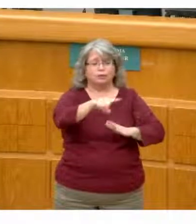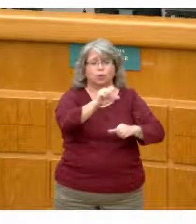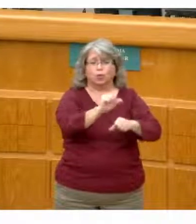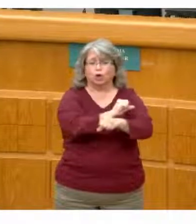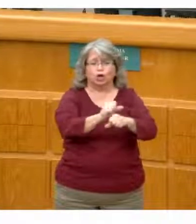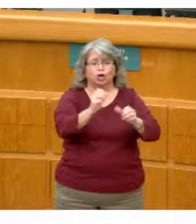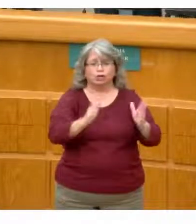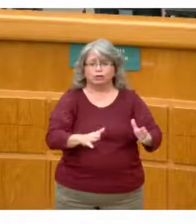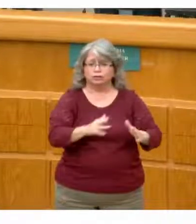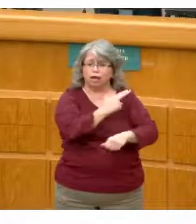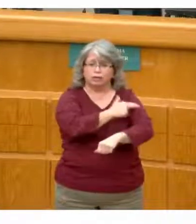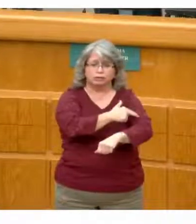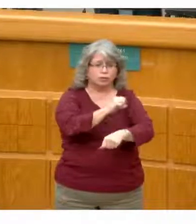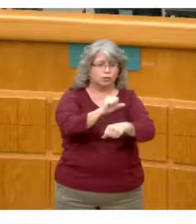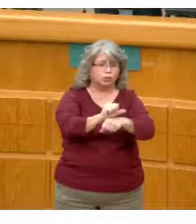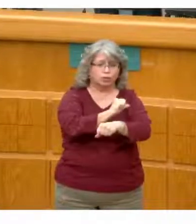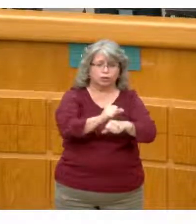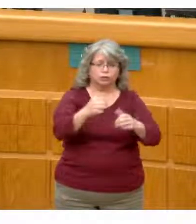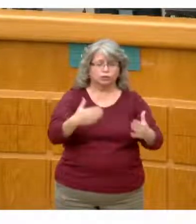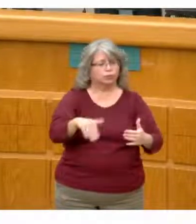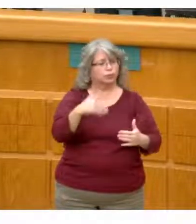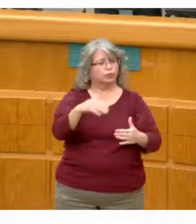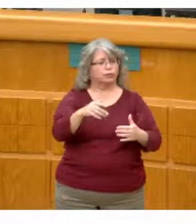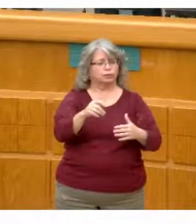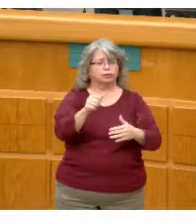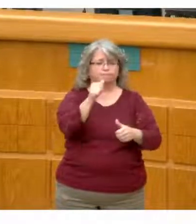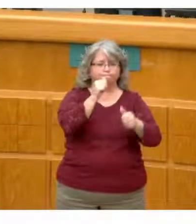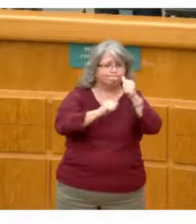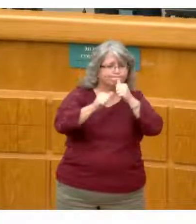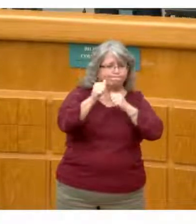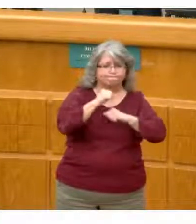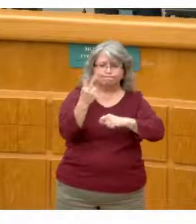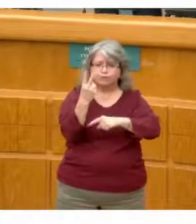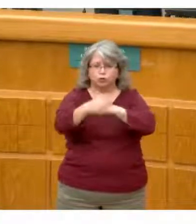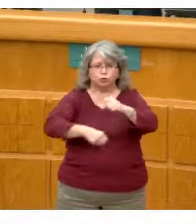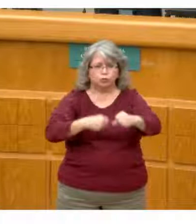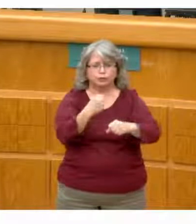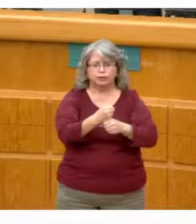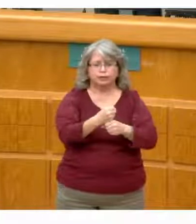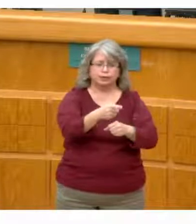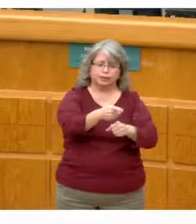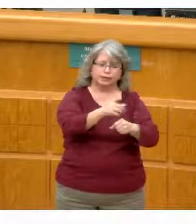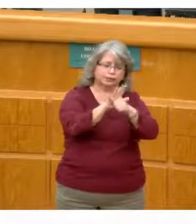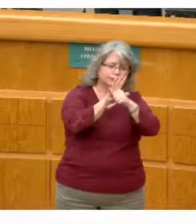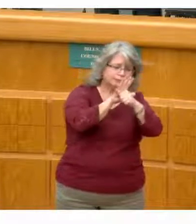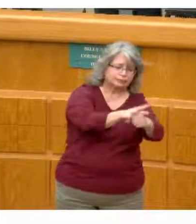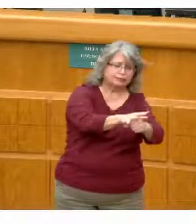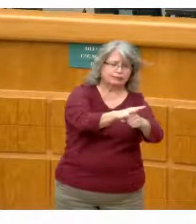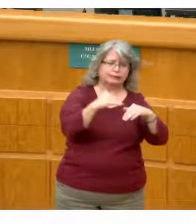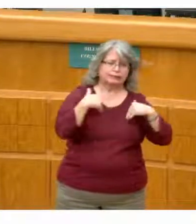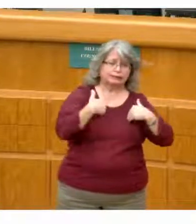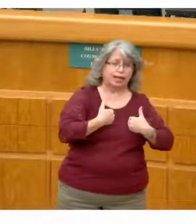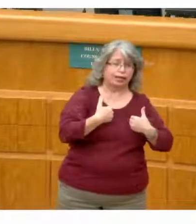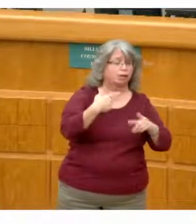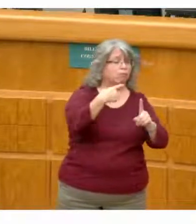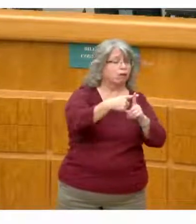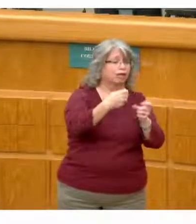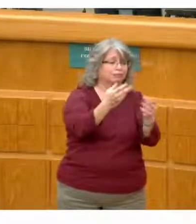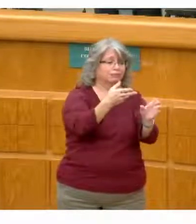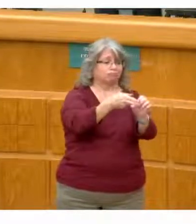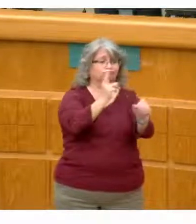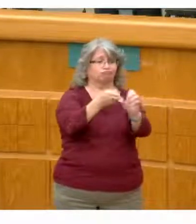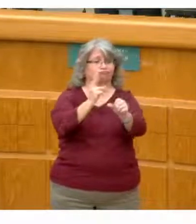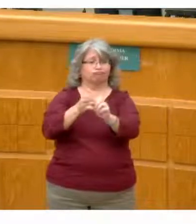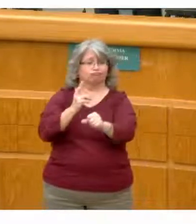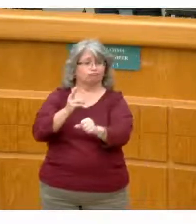this for 2 years straight now. And the healthcare workers, they're strained and they're tired, and there's less of them now than there were in the past